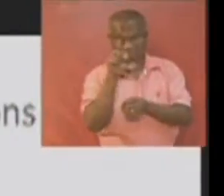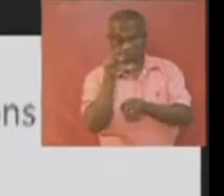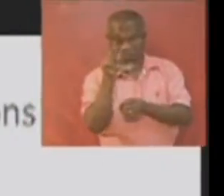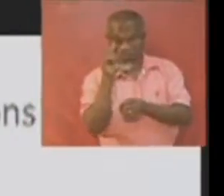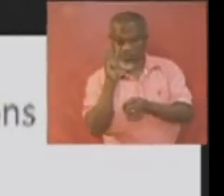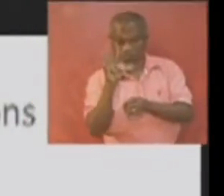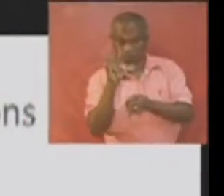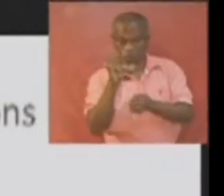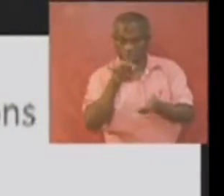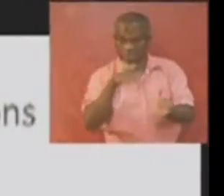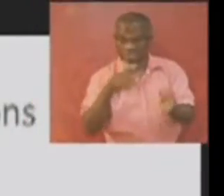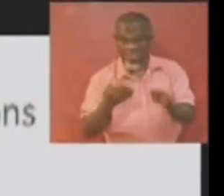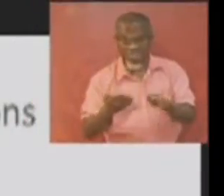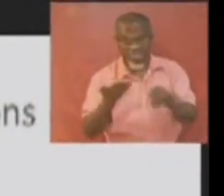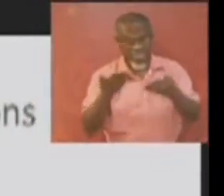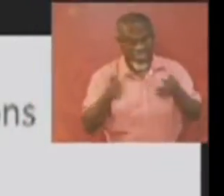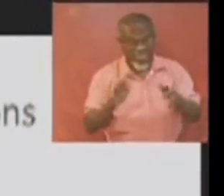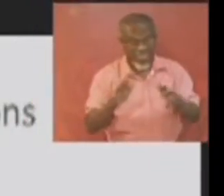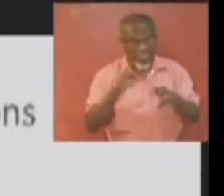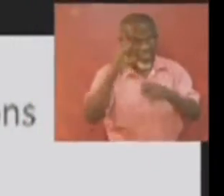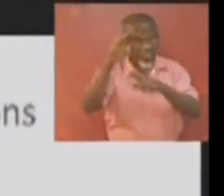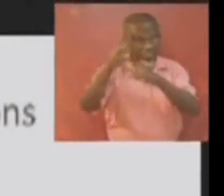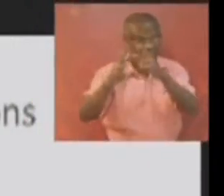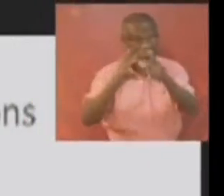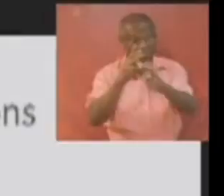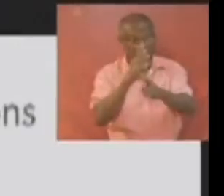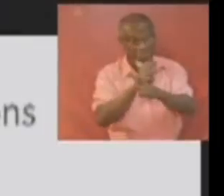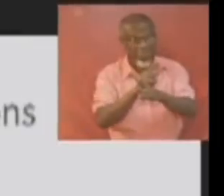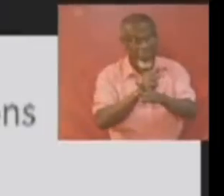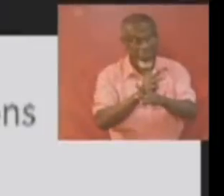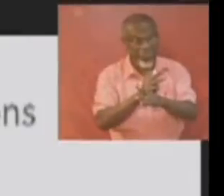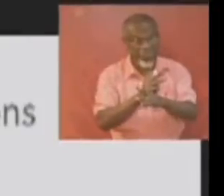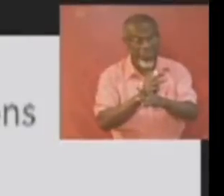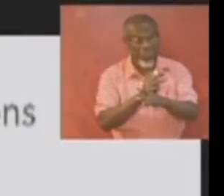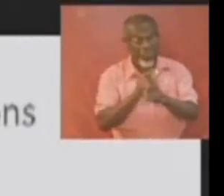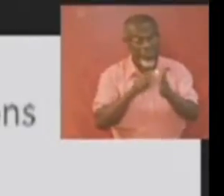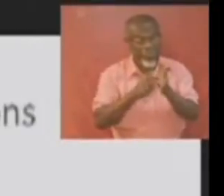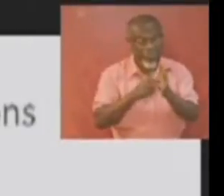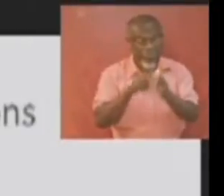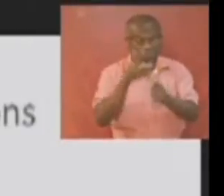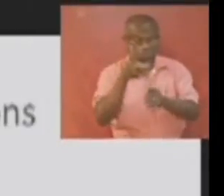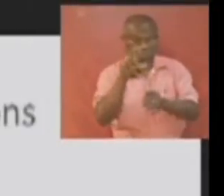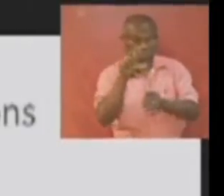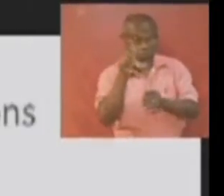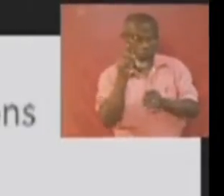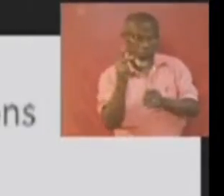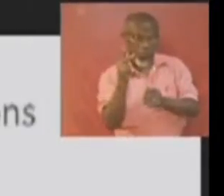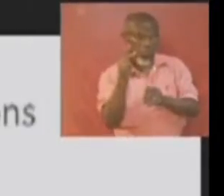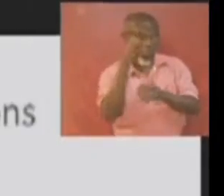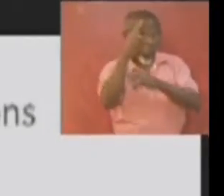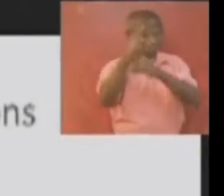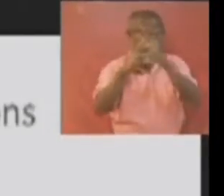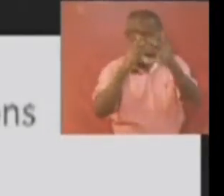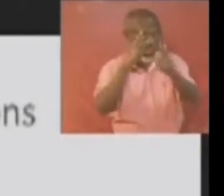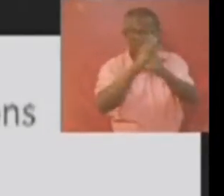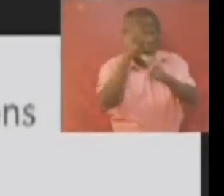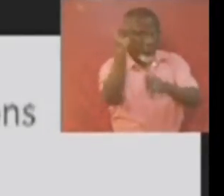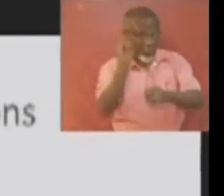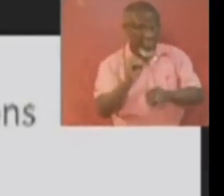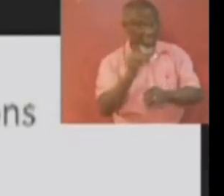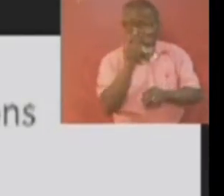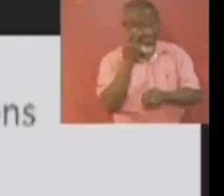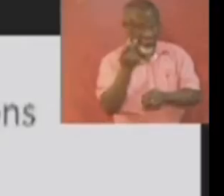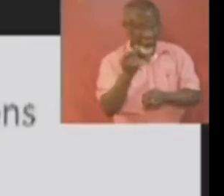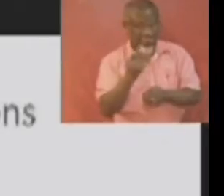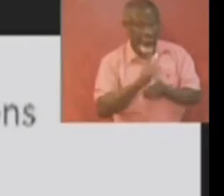from the virus. That is a case fatality rate of around 2.36%. As of 4 p.m. yesterday in Trinidad